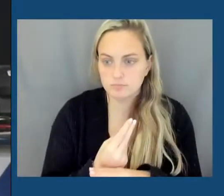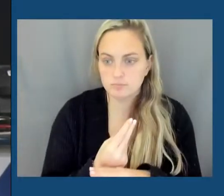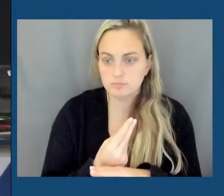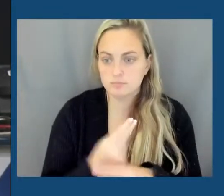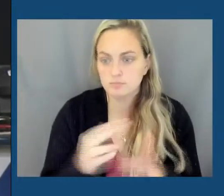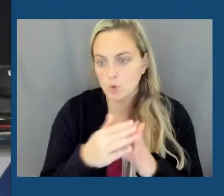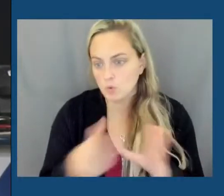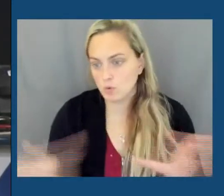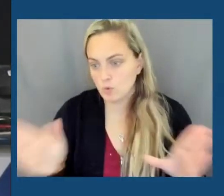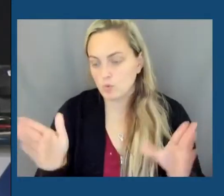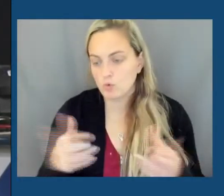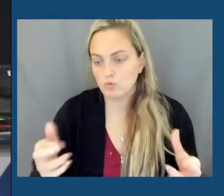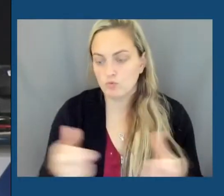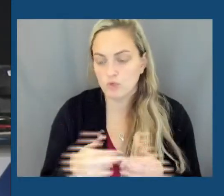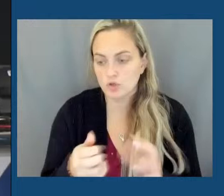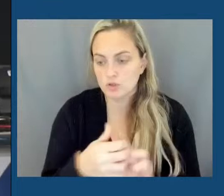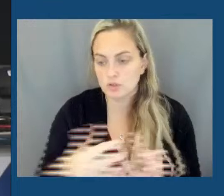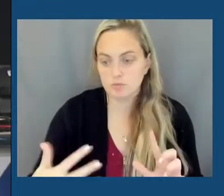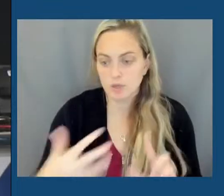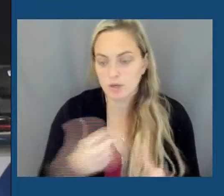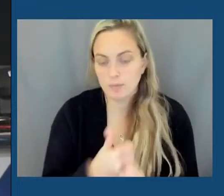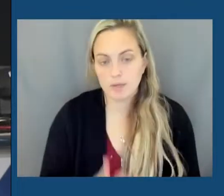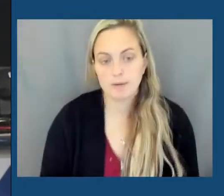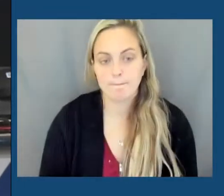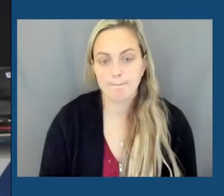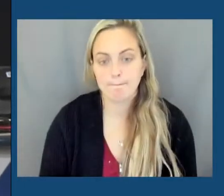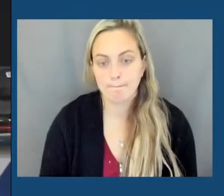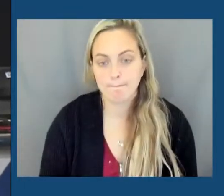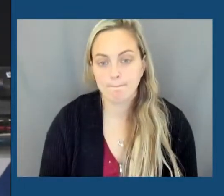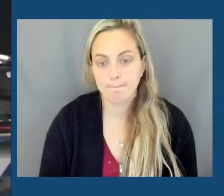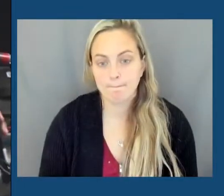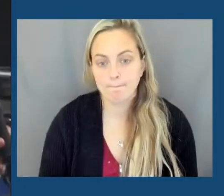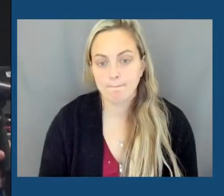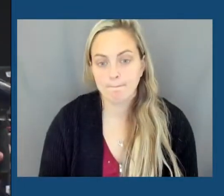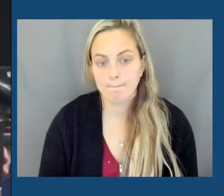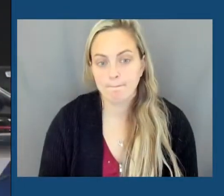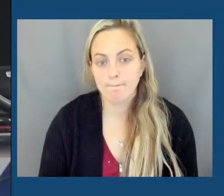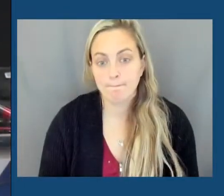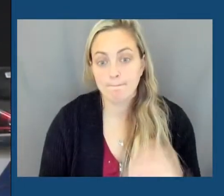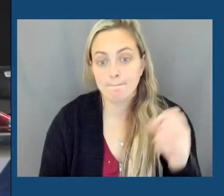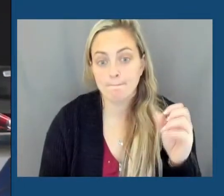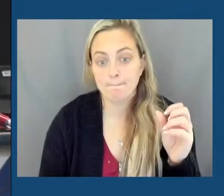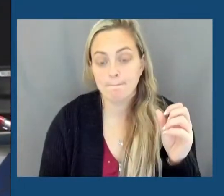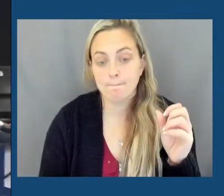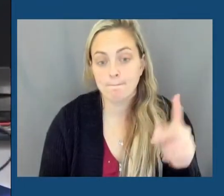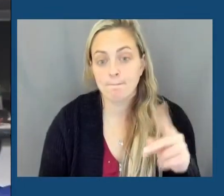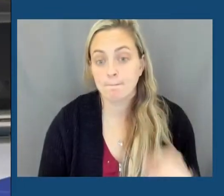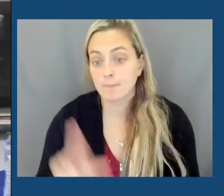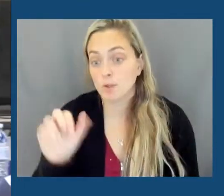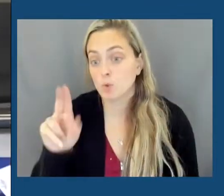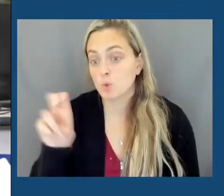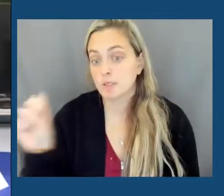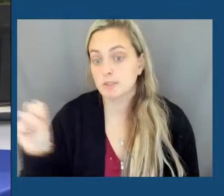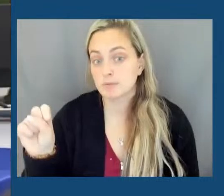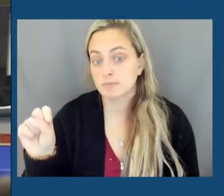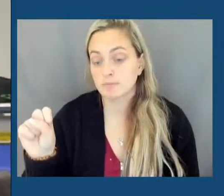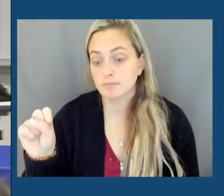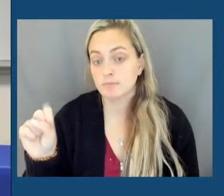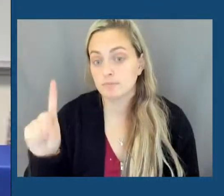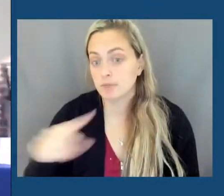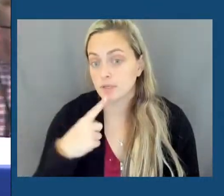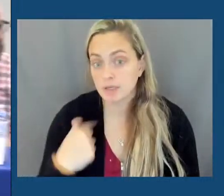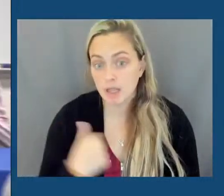the reach and expand the impact. Great, awesome. Okay, Lucas, you need to tell